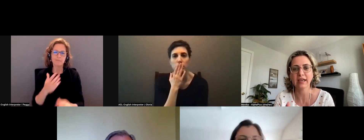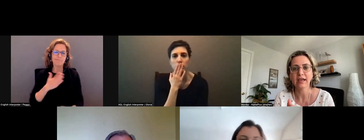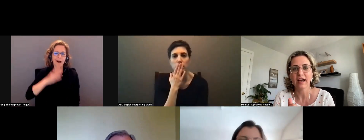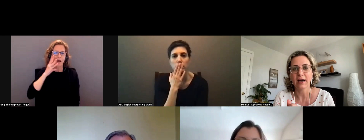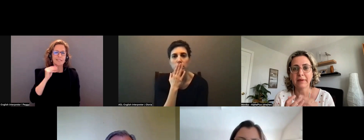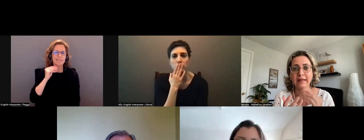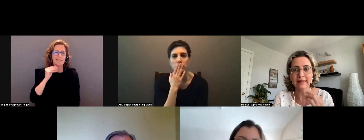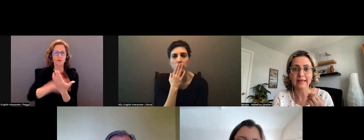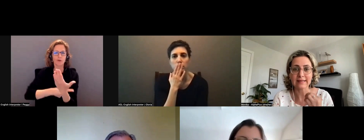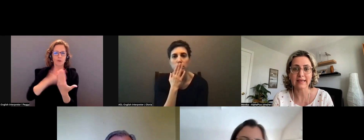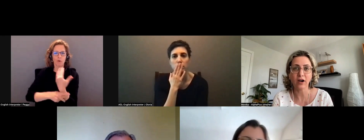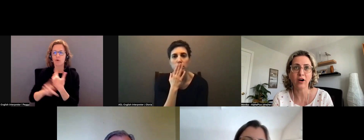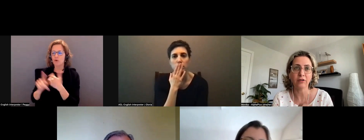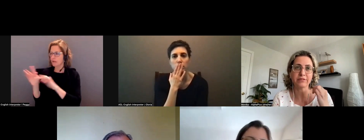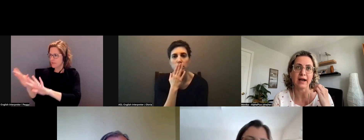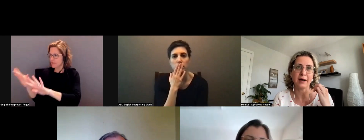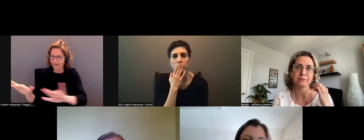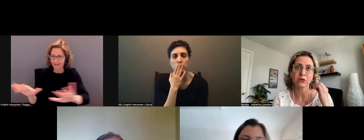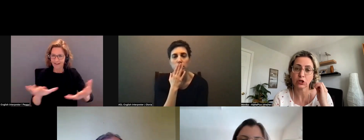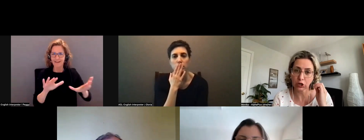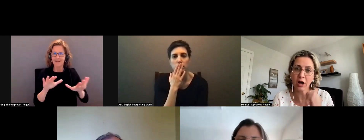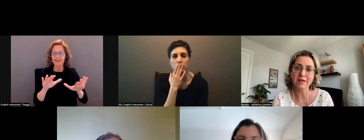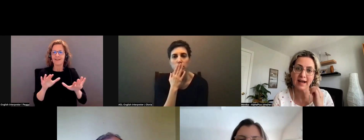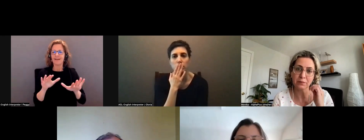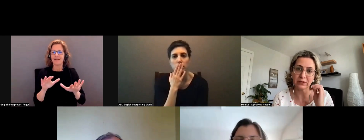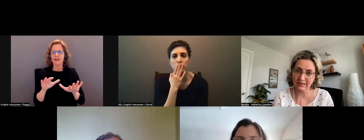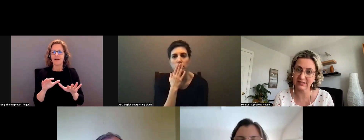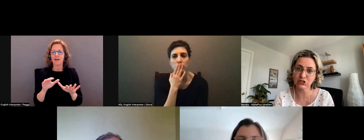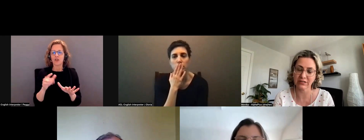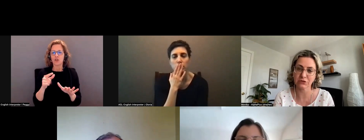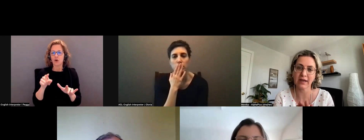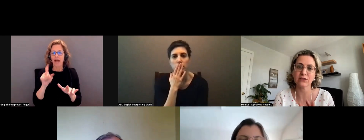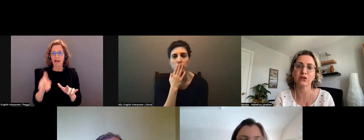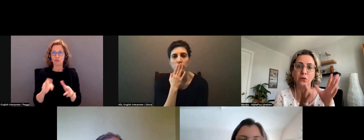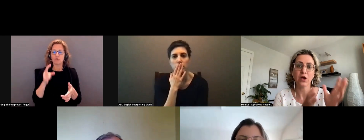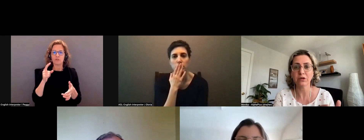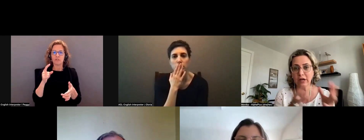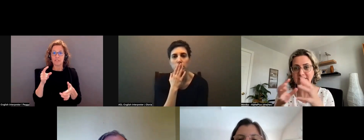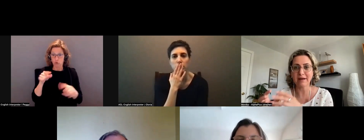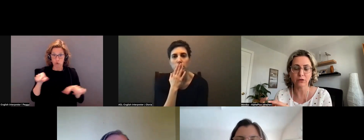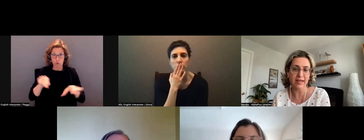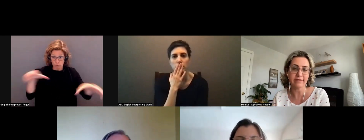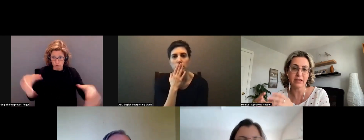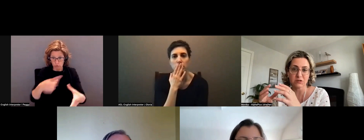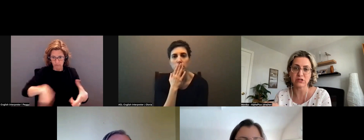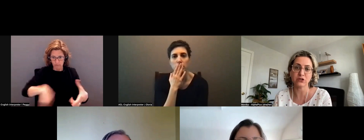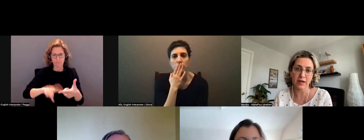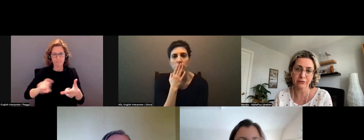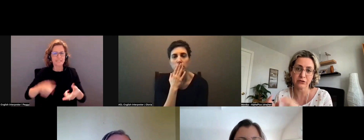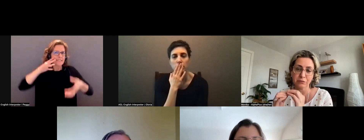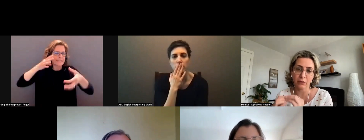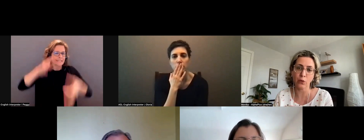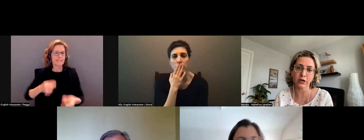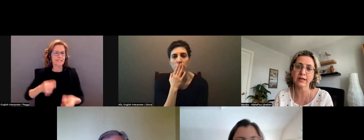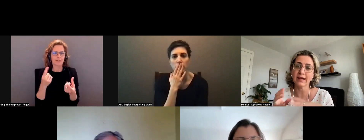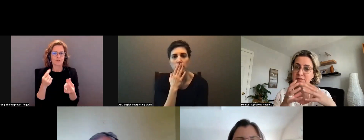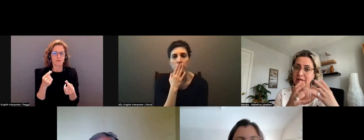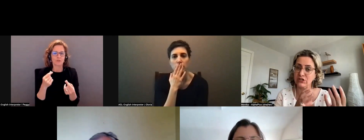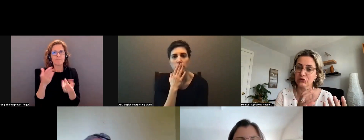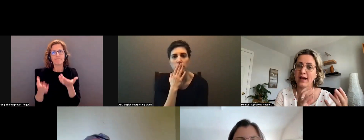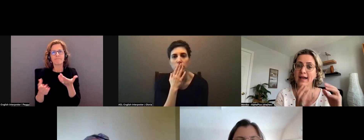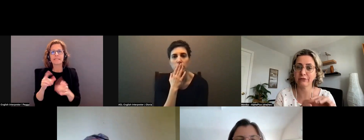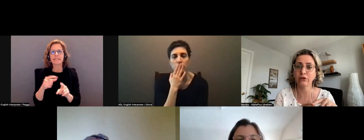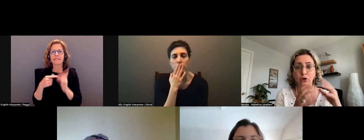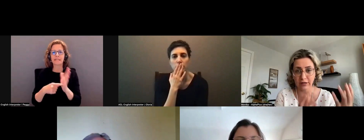today. And that idea of coming up with decisions, right? So we talked about having a special drive for the board, a